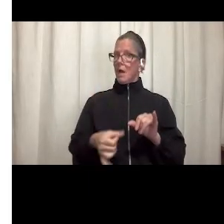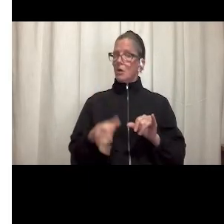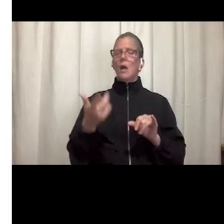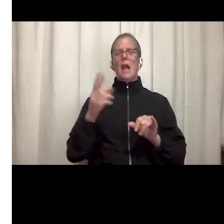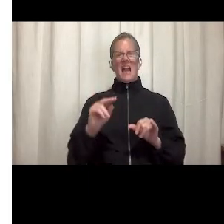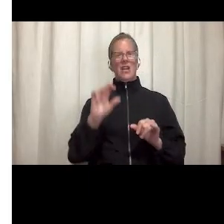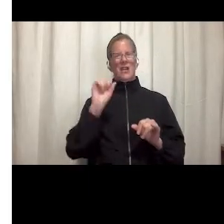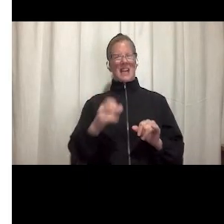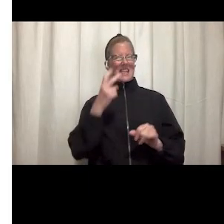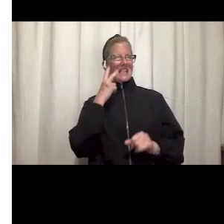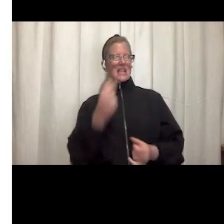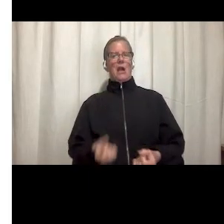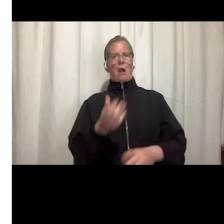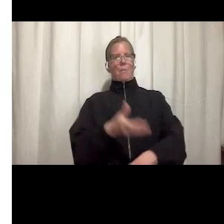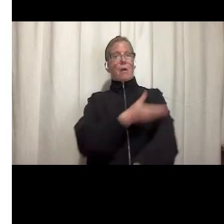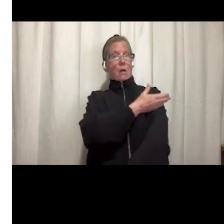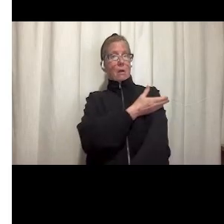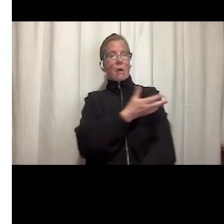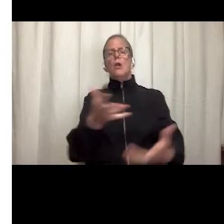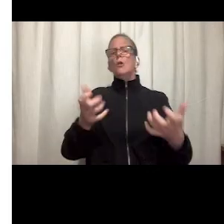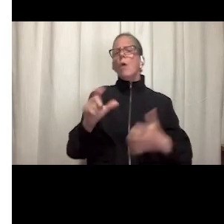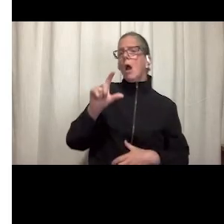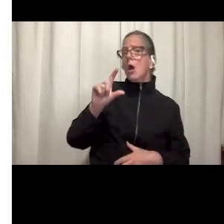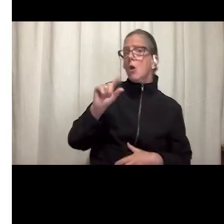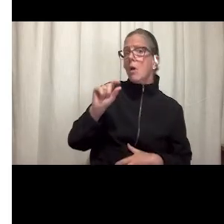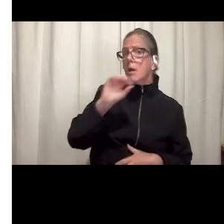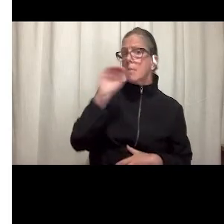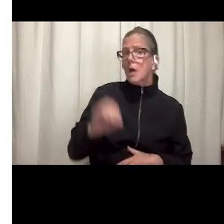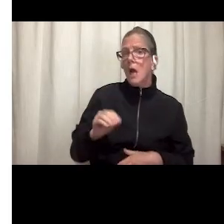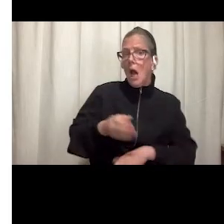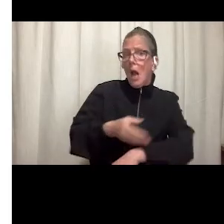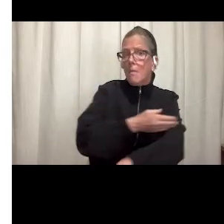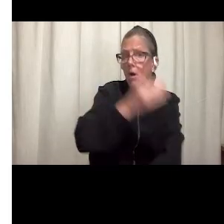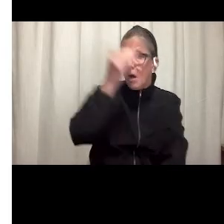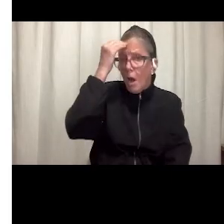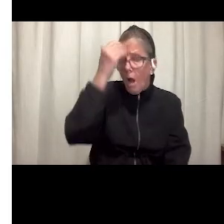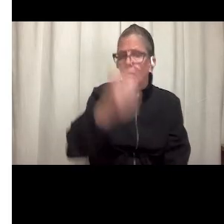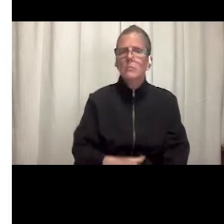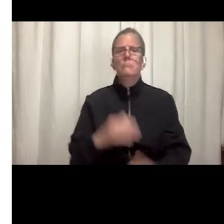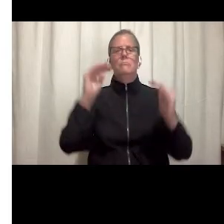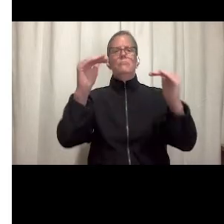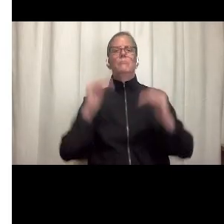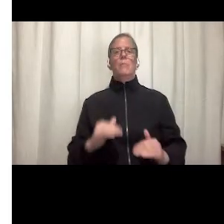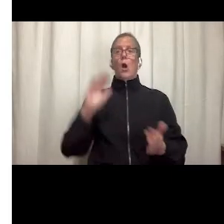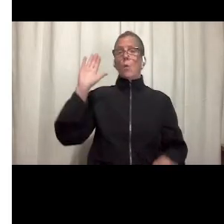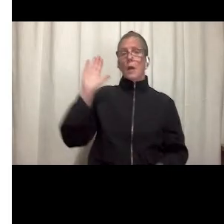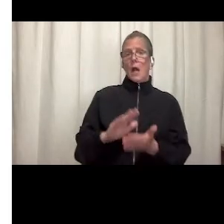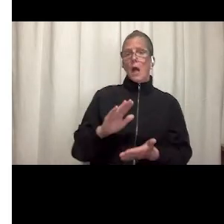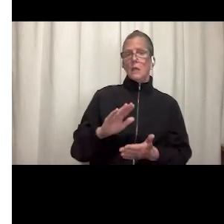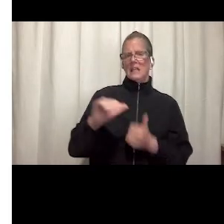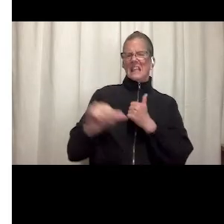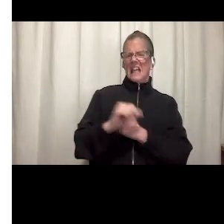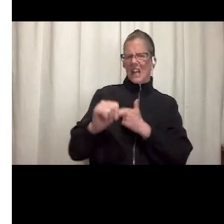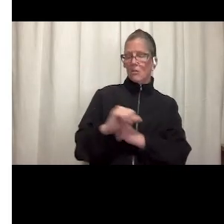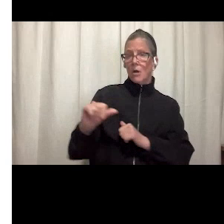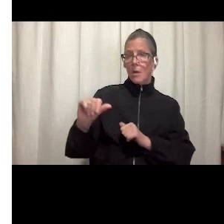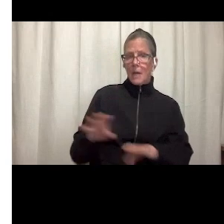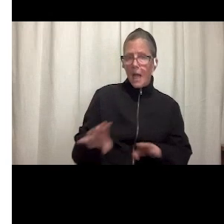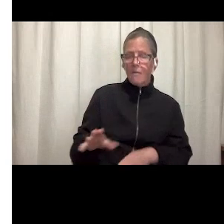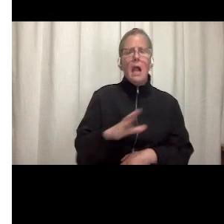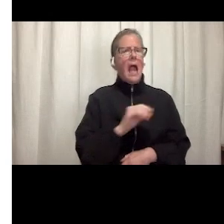you aiming for a 20% improvement in knowledge? A reduction in harmful behavior? For whom will the